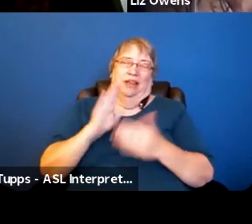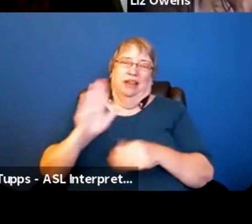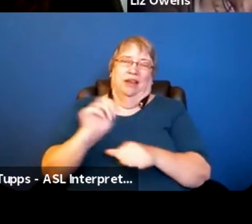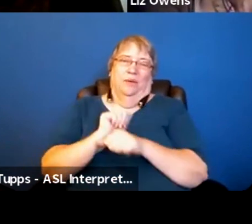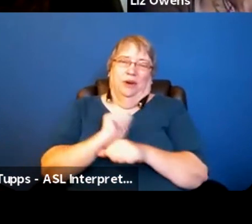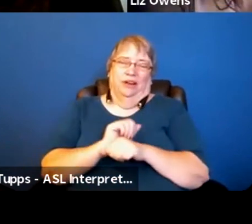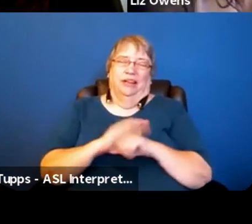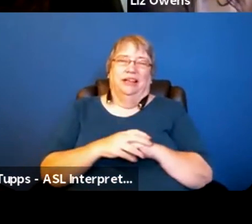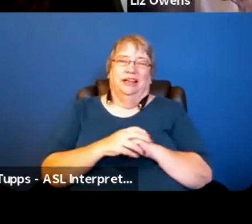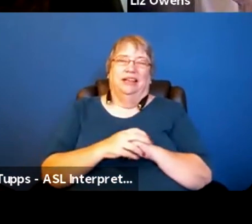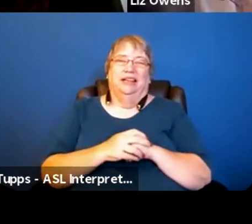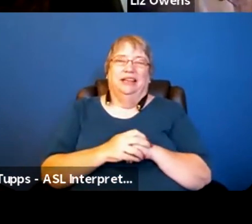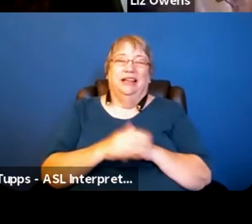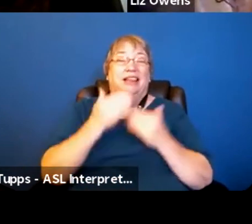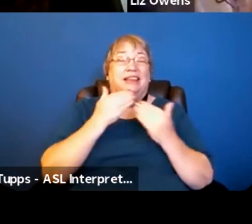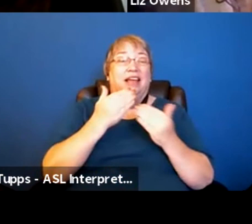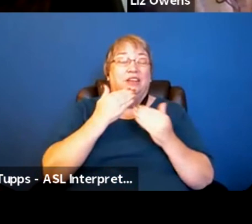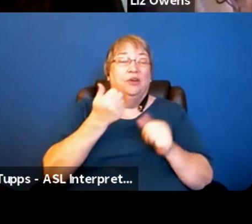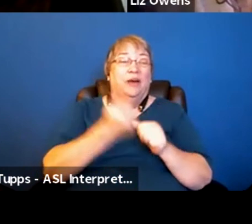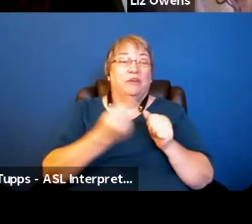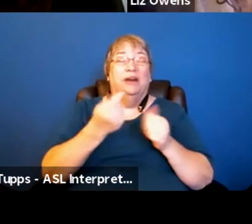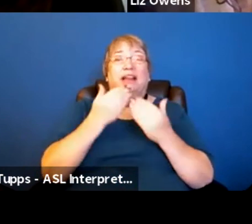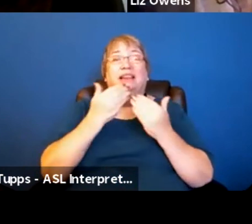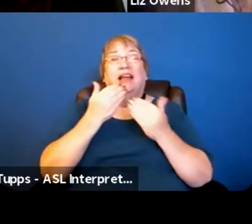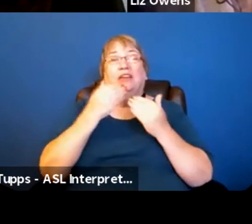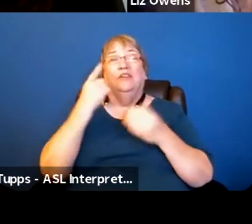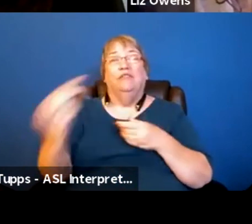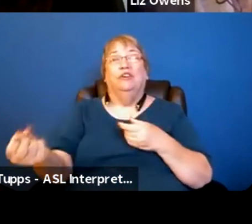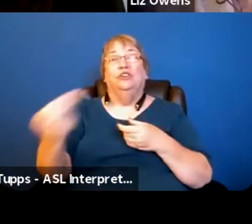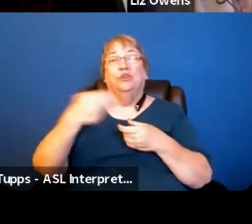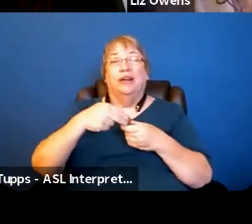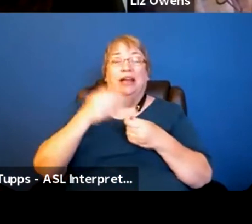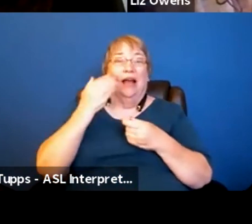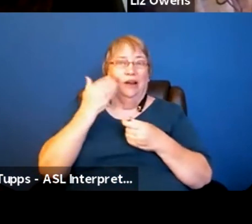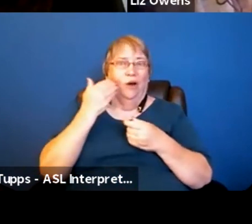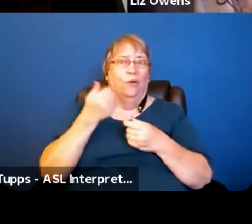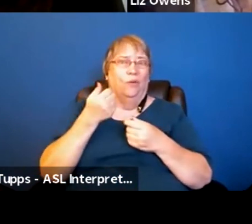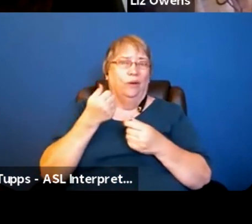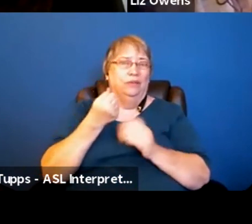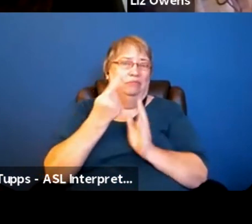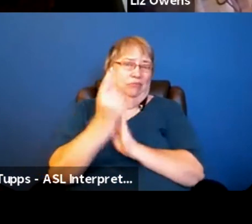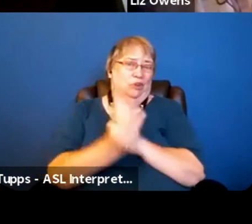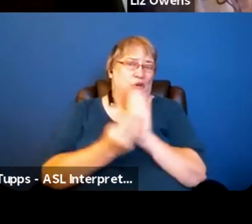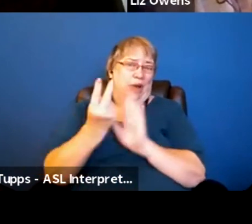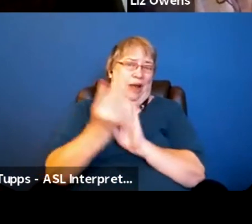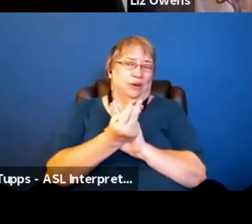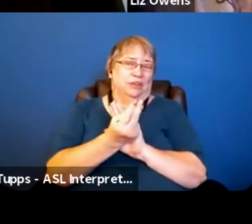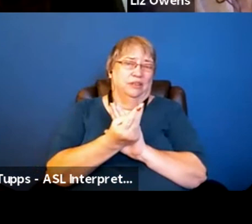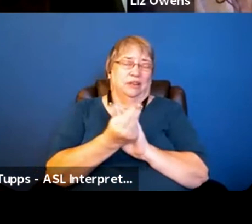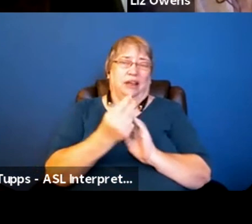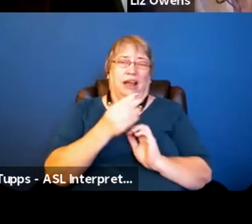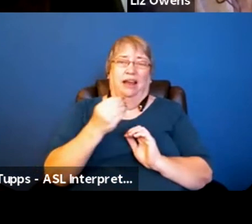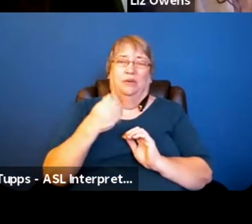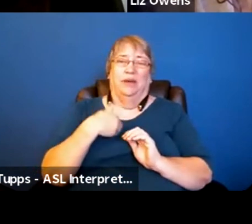work with. So thanks everybody, and thanks for calling in and engaging. I know it was a couple of hours and we had a